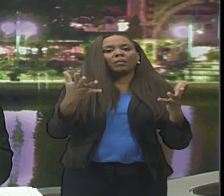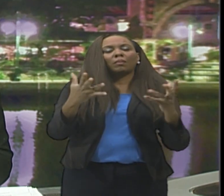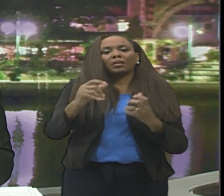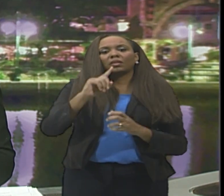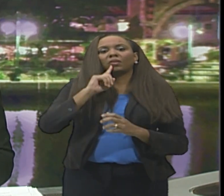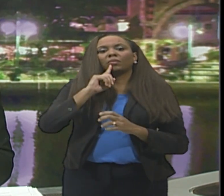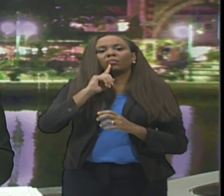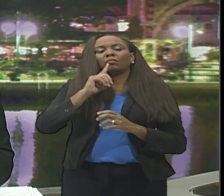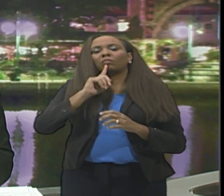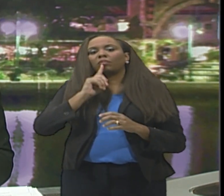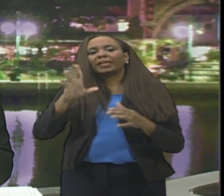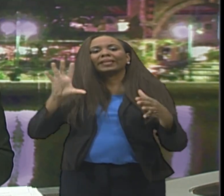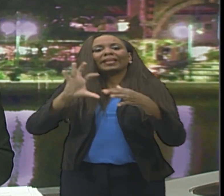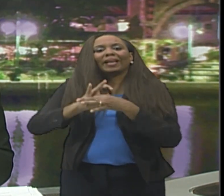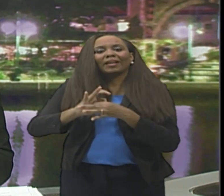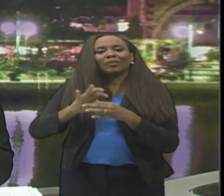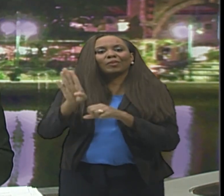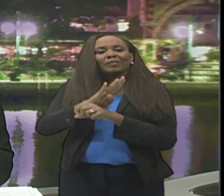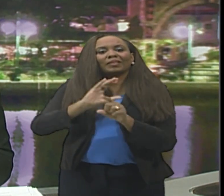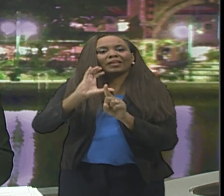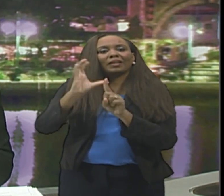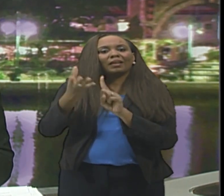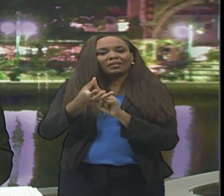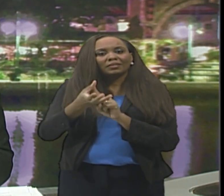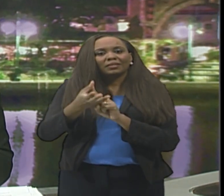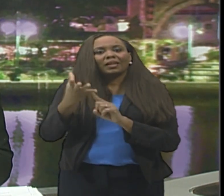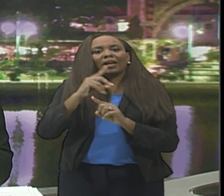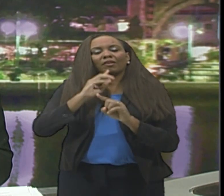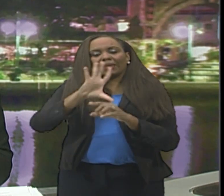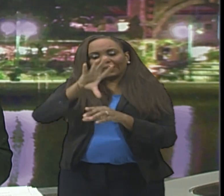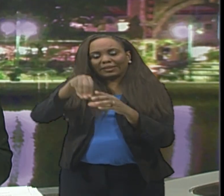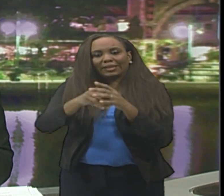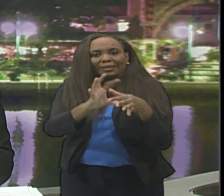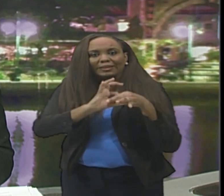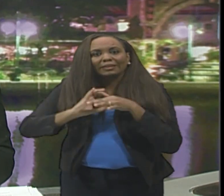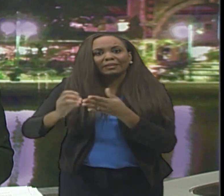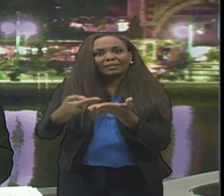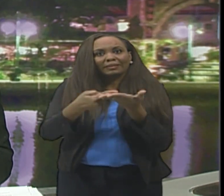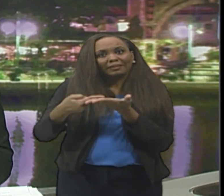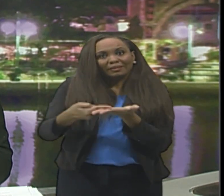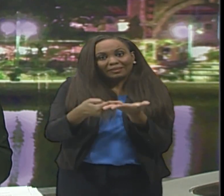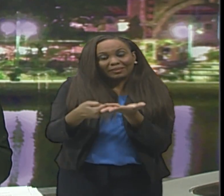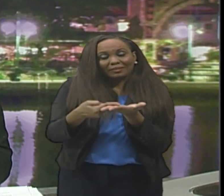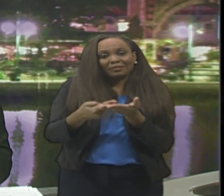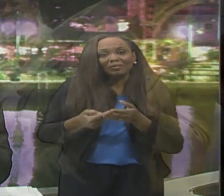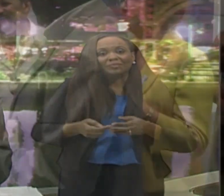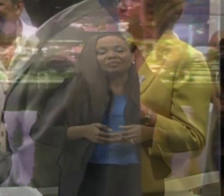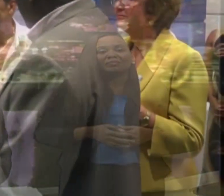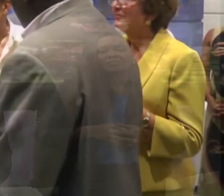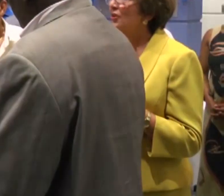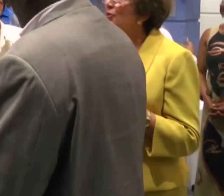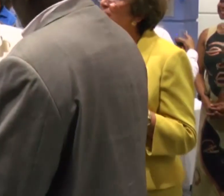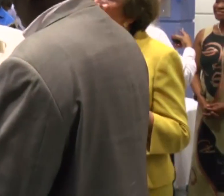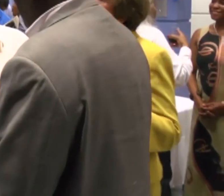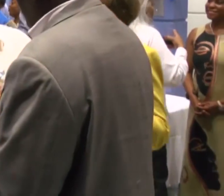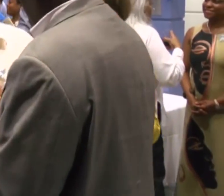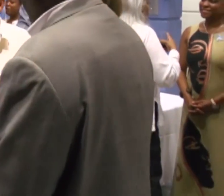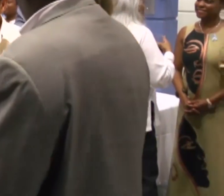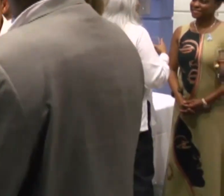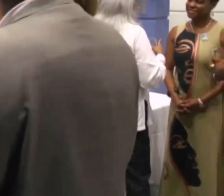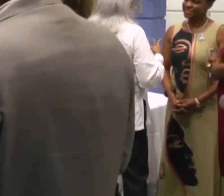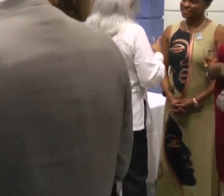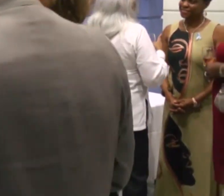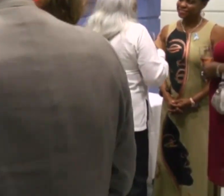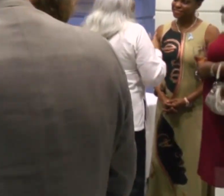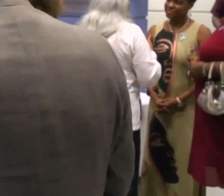on its culture as an engine of integration and dialogue. Barbadians will gain some insight into the South